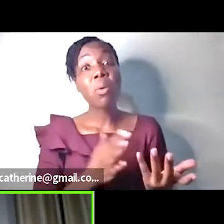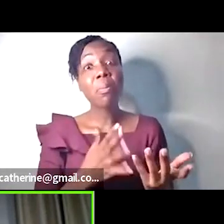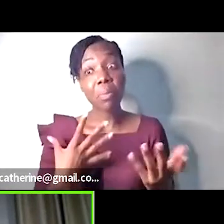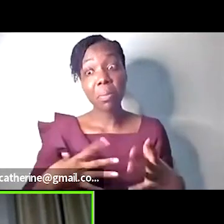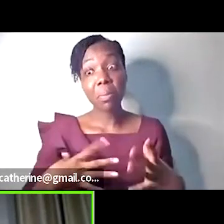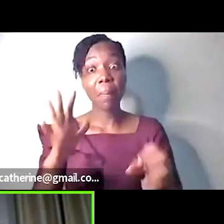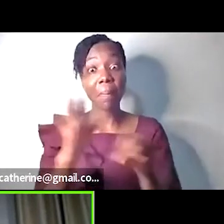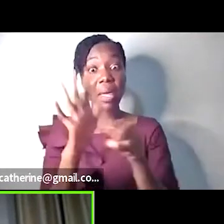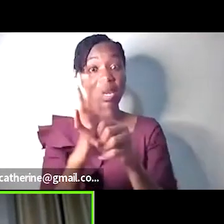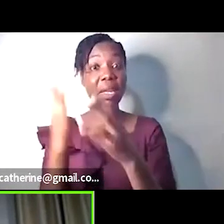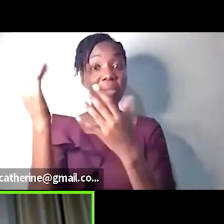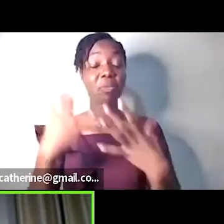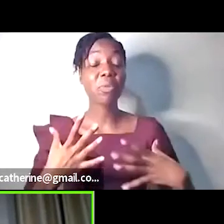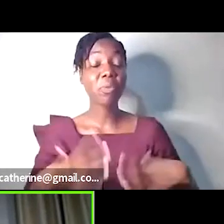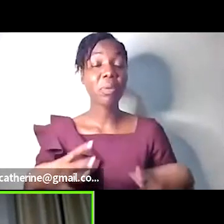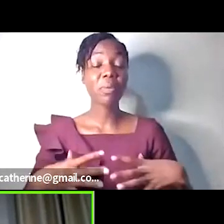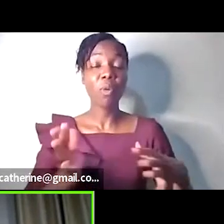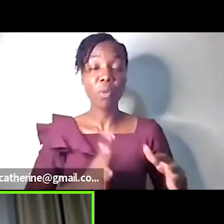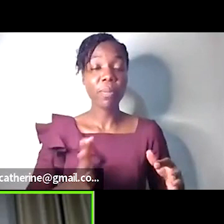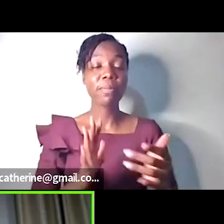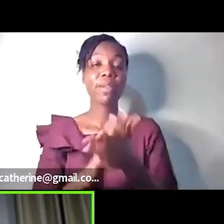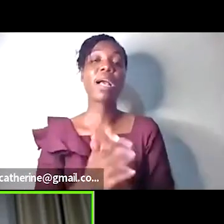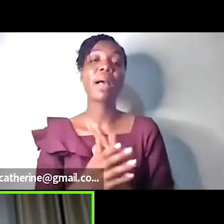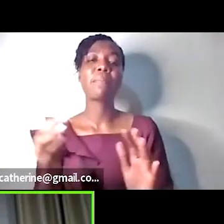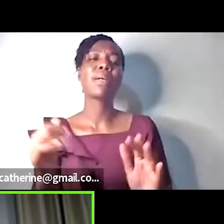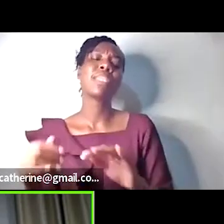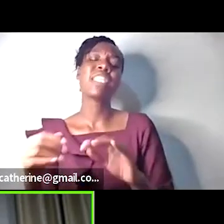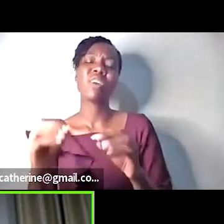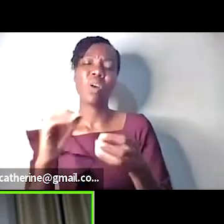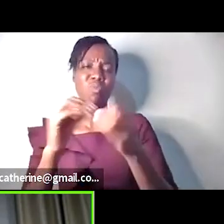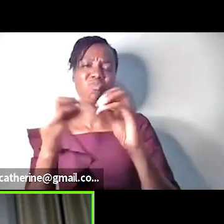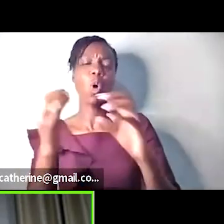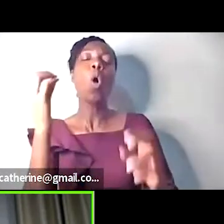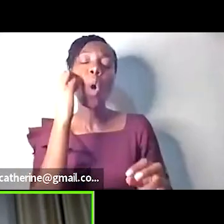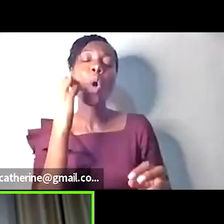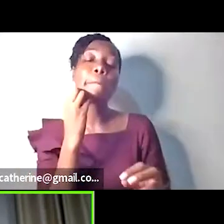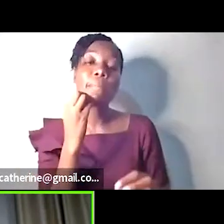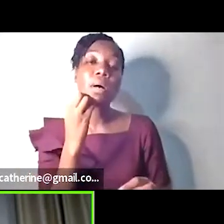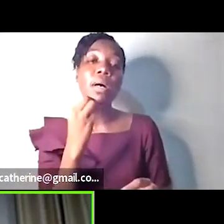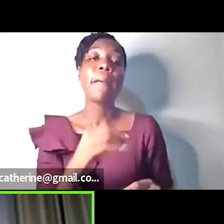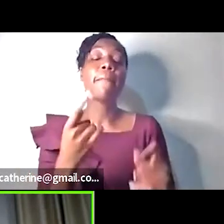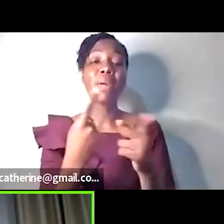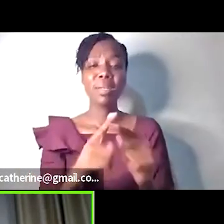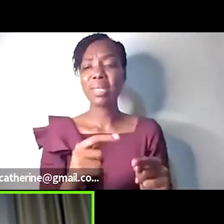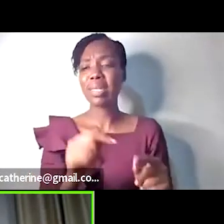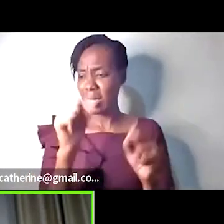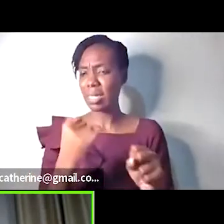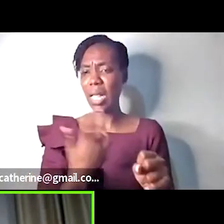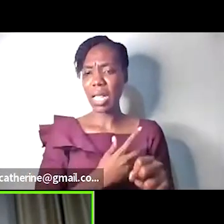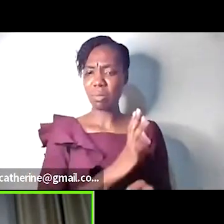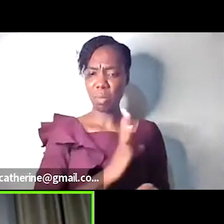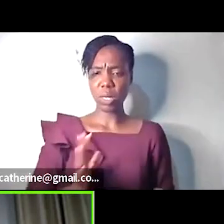we are employers, and many are employees. We are board members, and as board members, we are expected